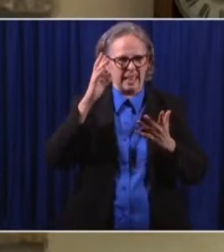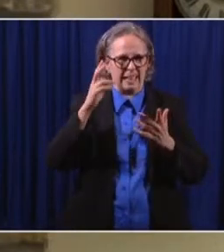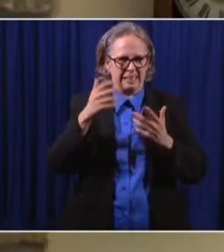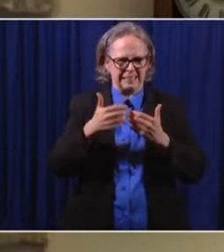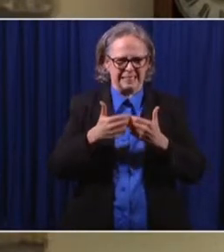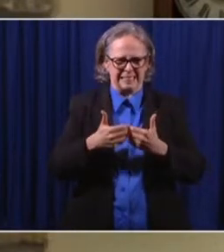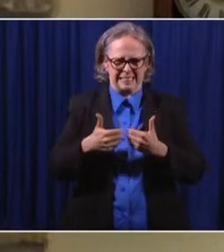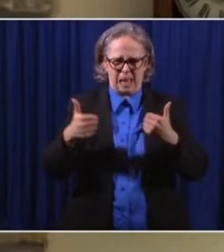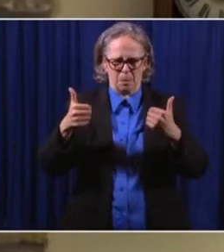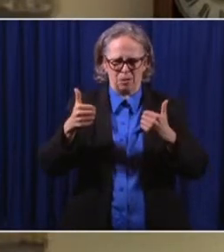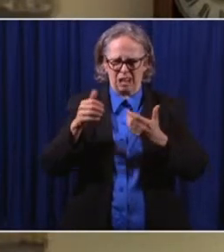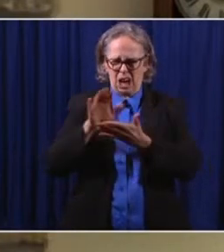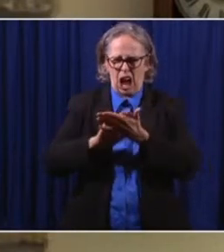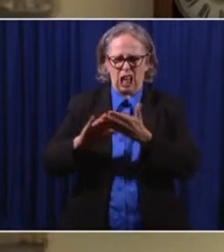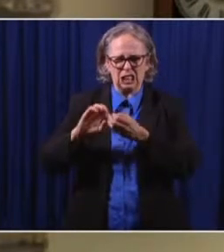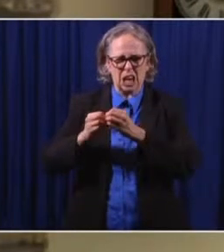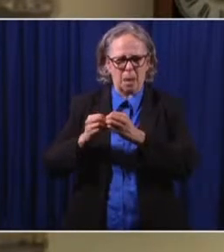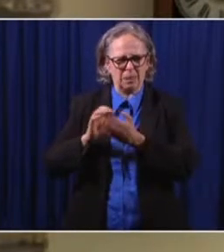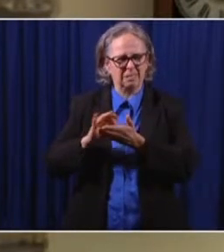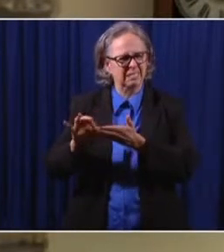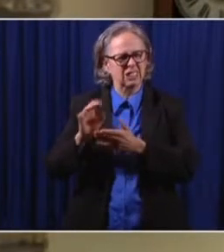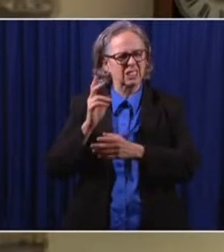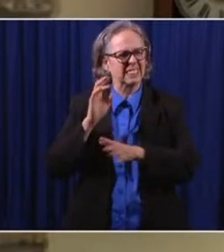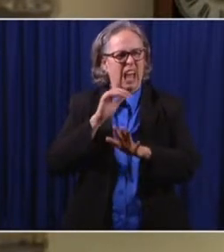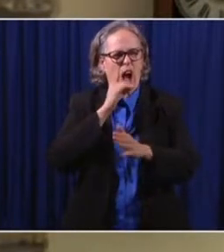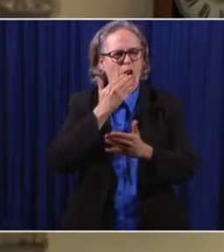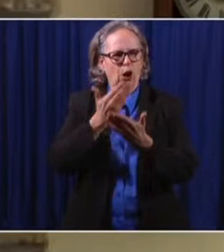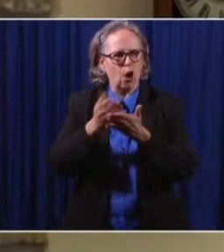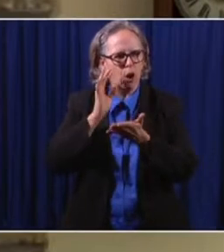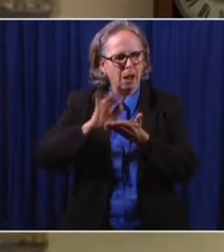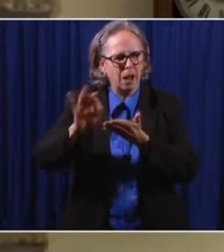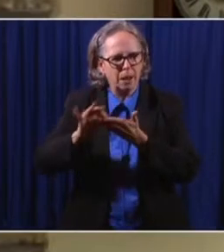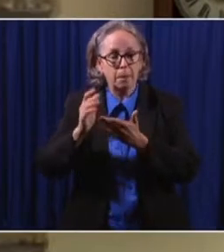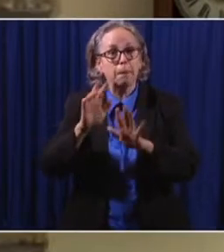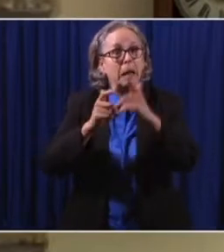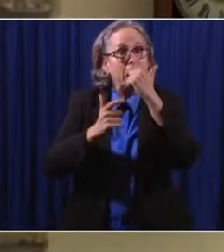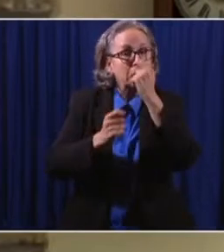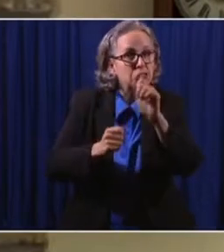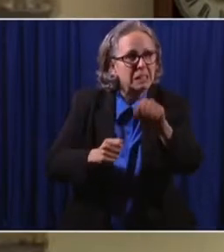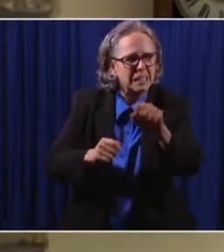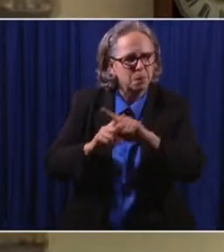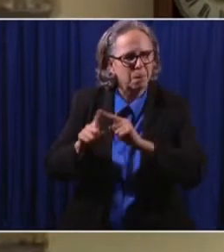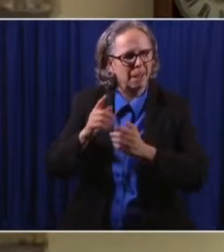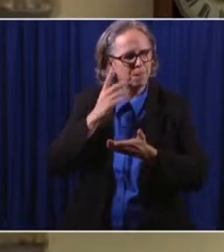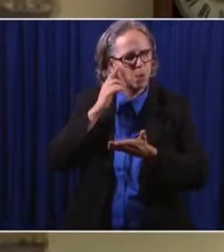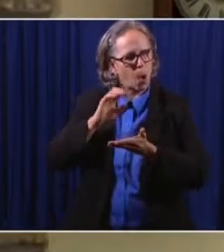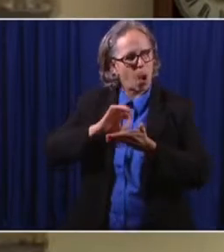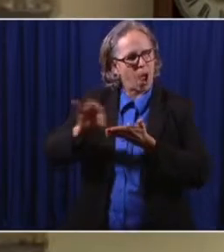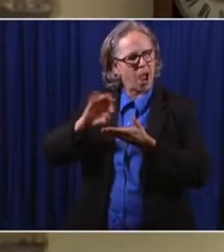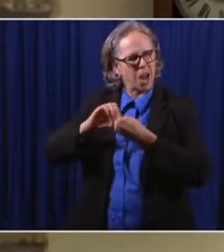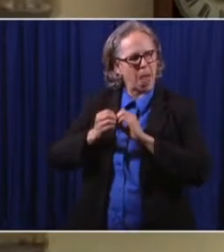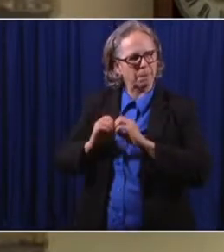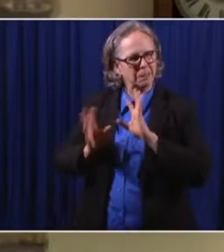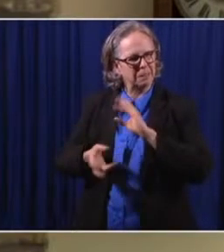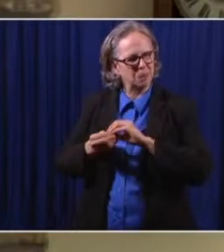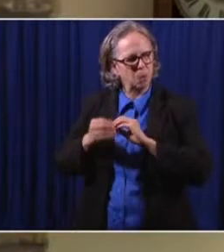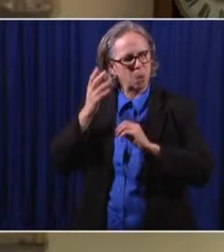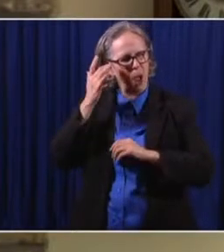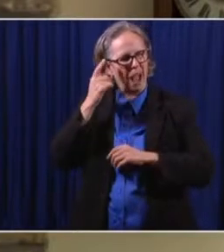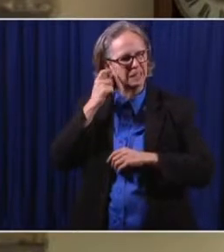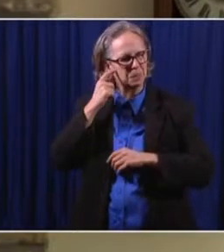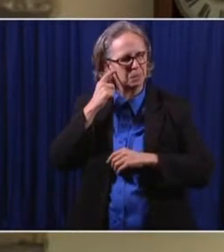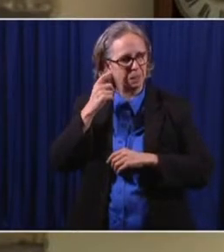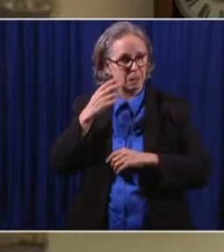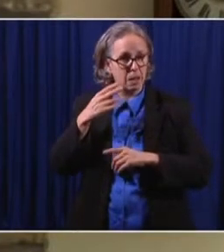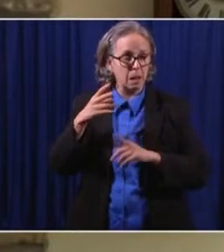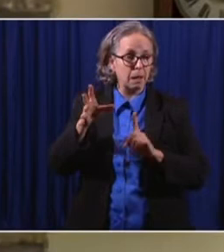we try to kind of figure out, okay, why are our numbers up? I mean, we've seen our positivity numbers go up in the